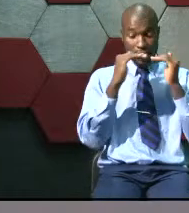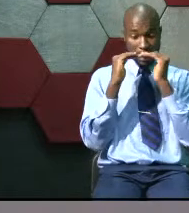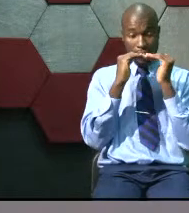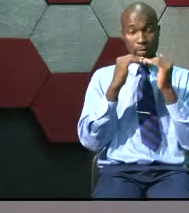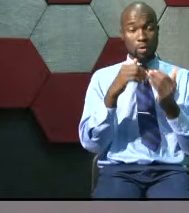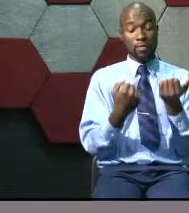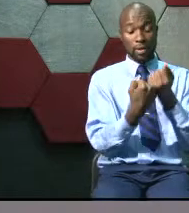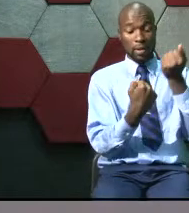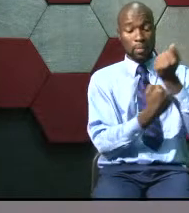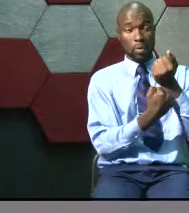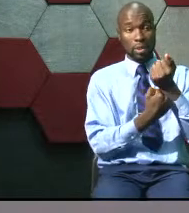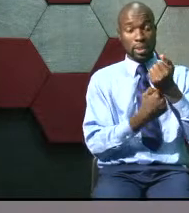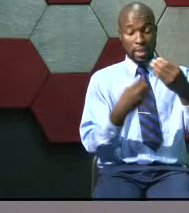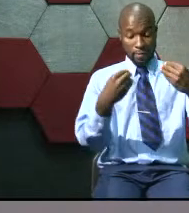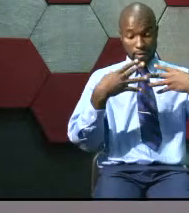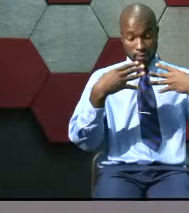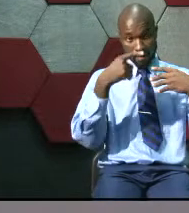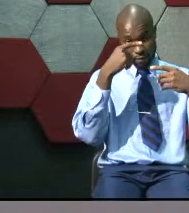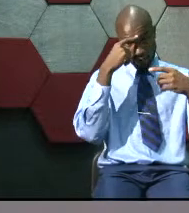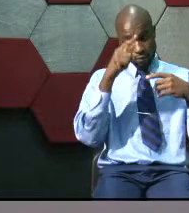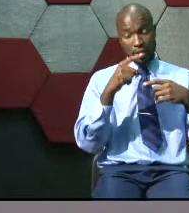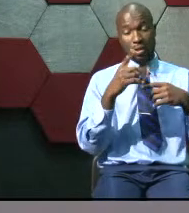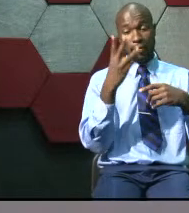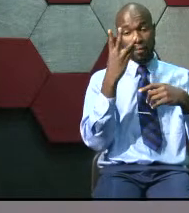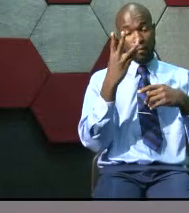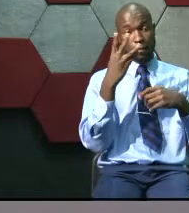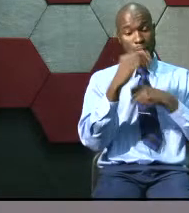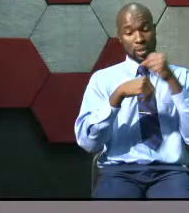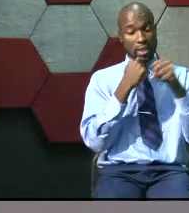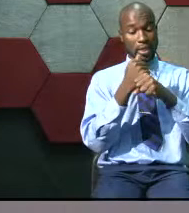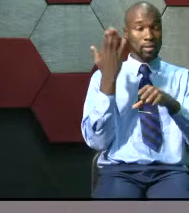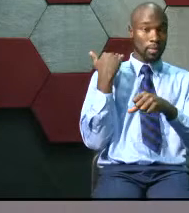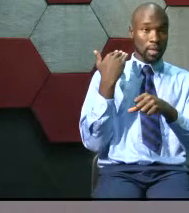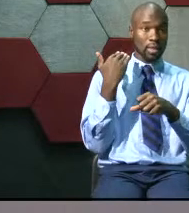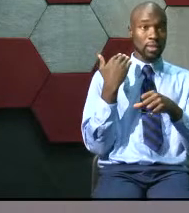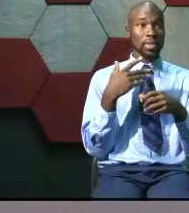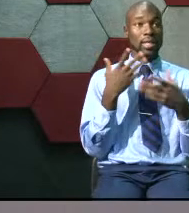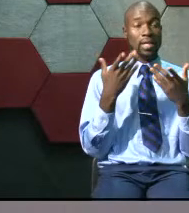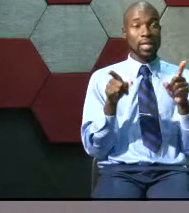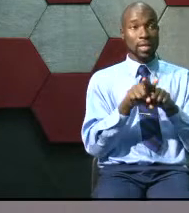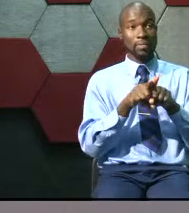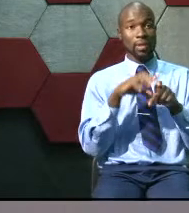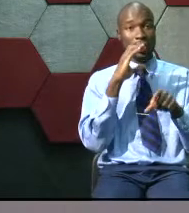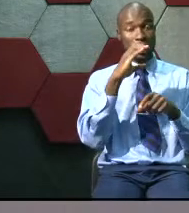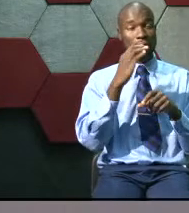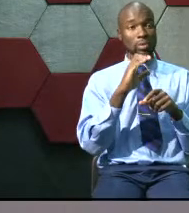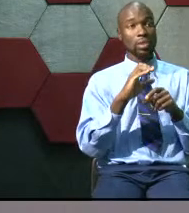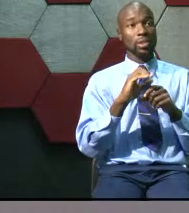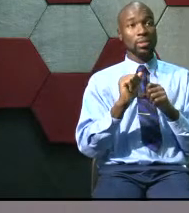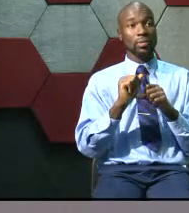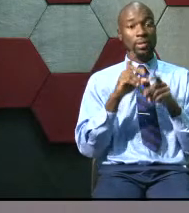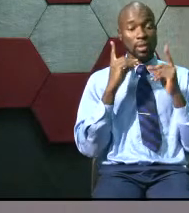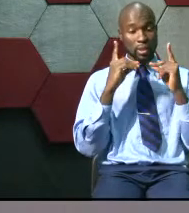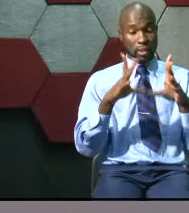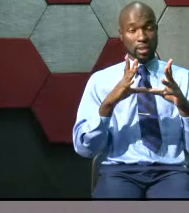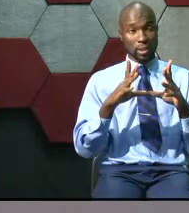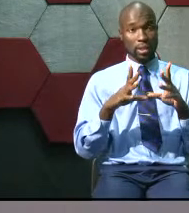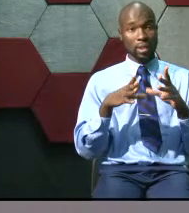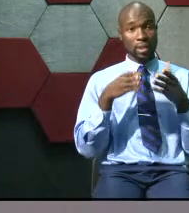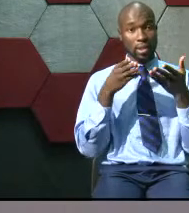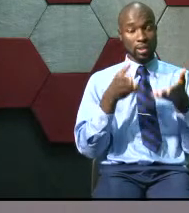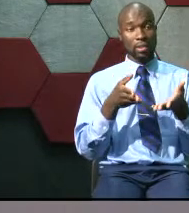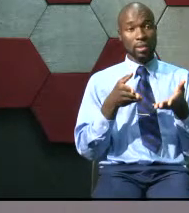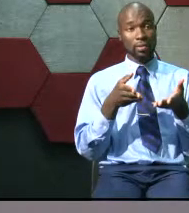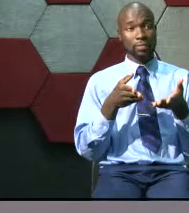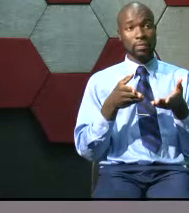they have given us for the last 4 years. And their country director for Kenya, Mr. Arshad Mohammed, is going to announce their awards,